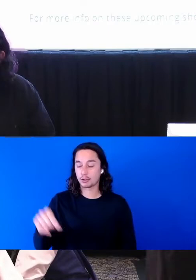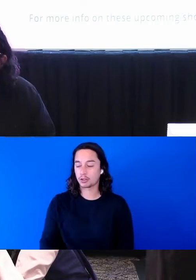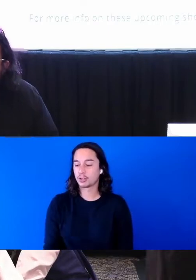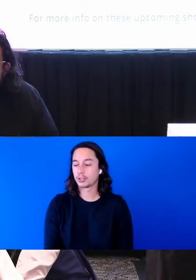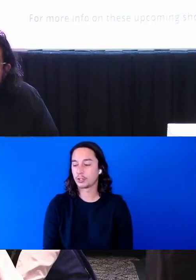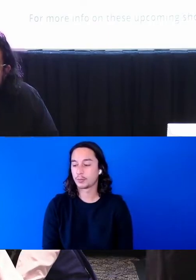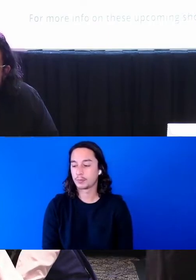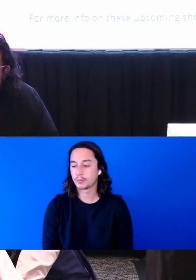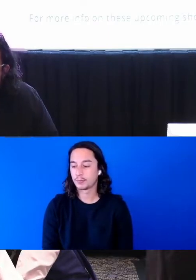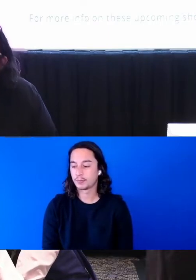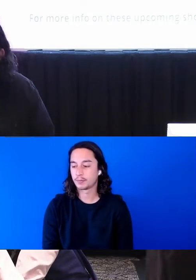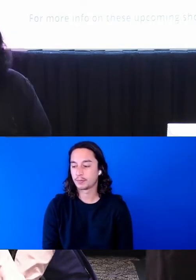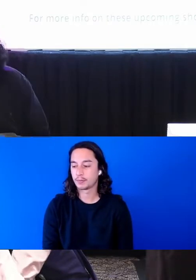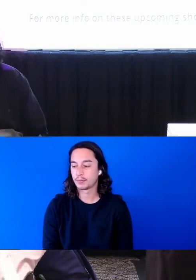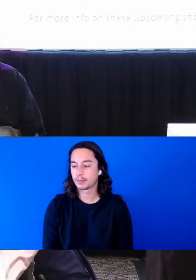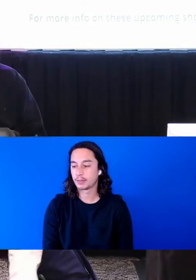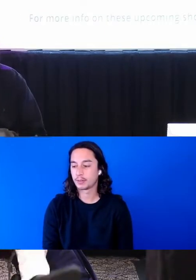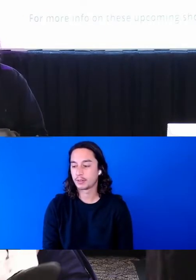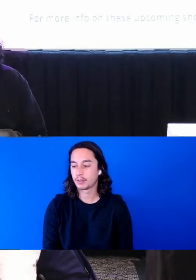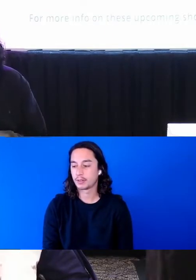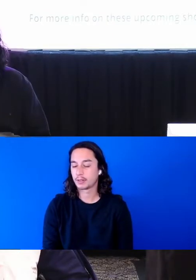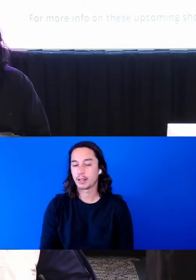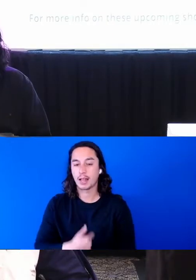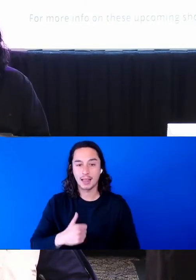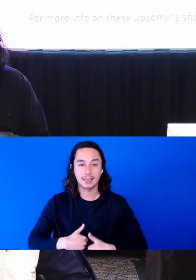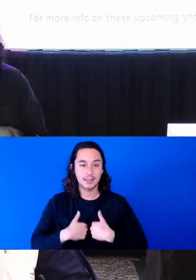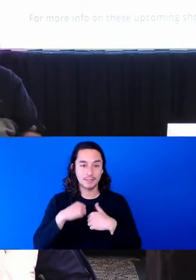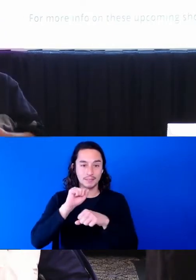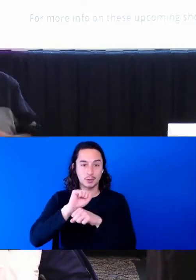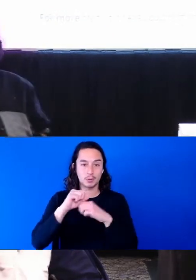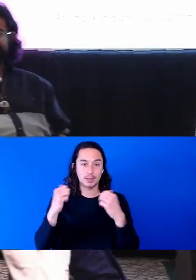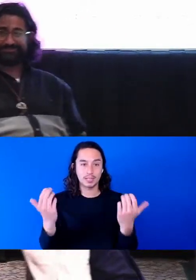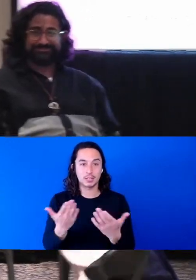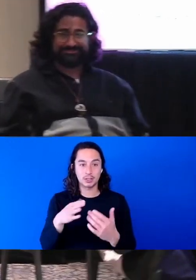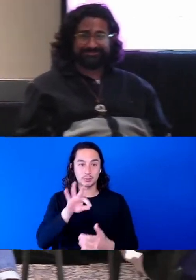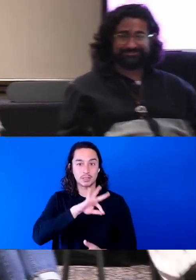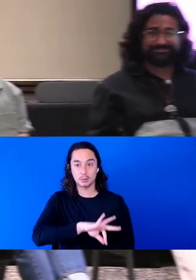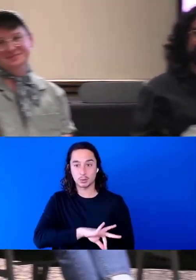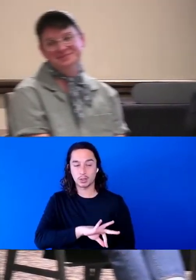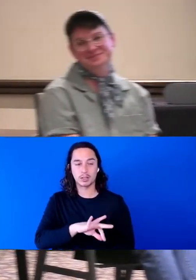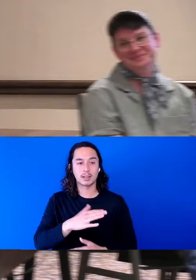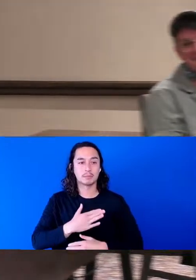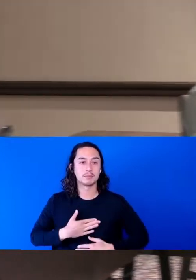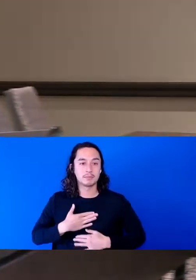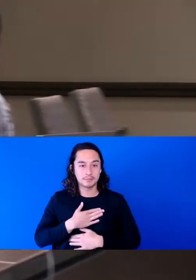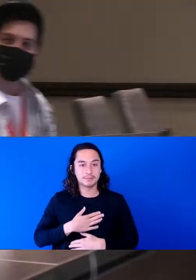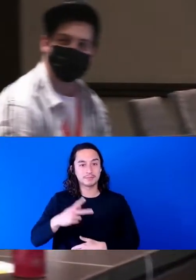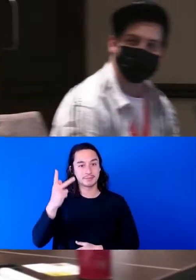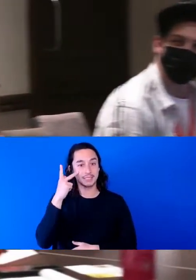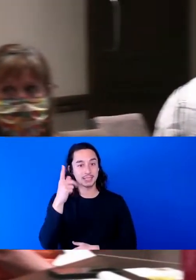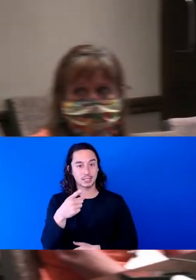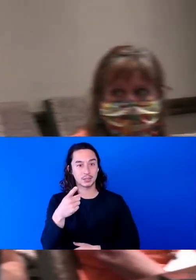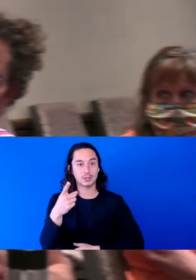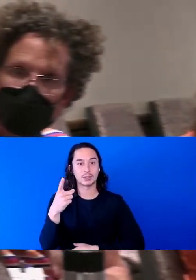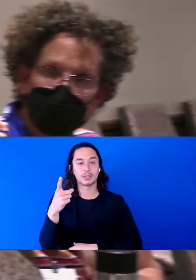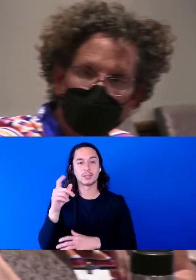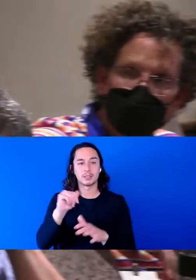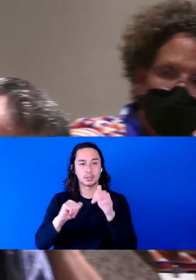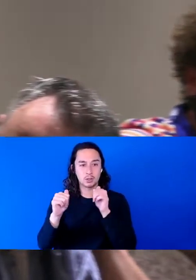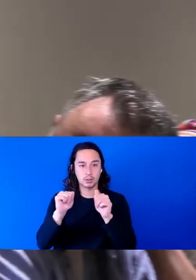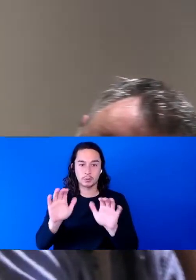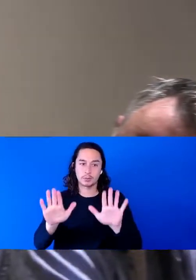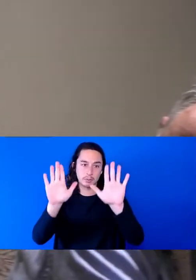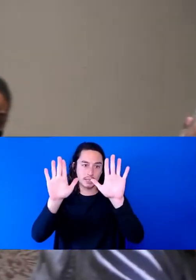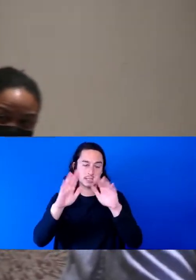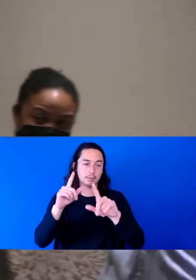I live and work here in Pittsburgh, and I had the pleasure of seeing everyone at Kelly's Joyport. It was amazing. But I do